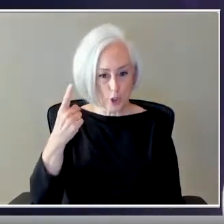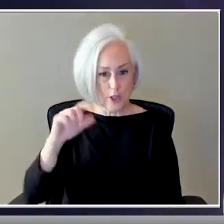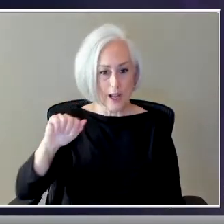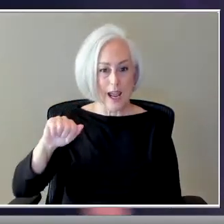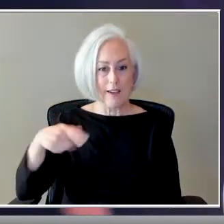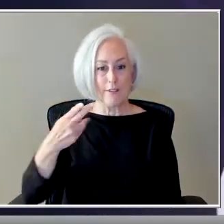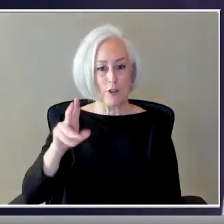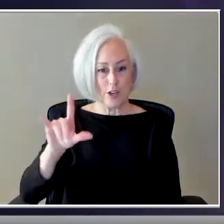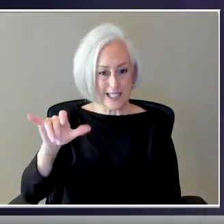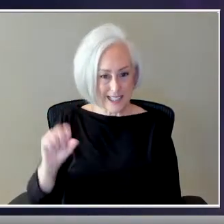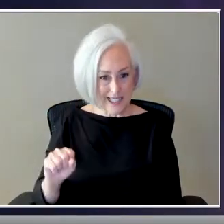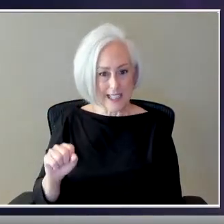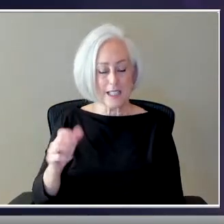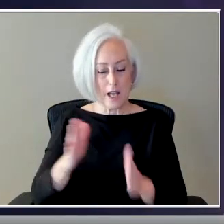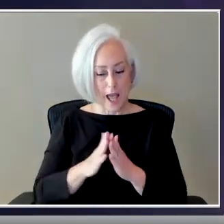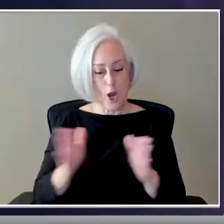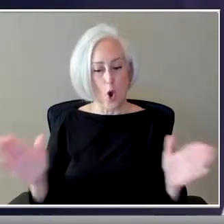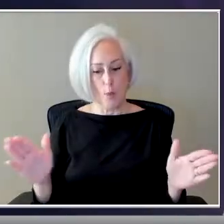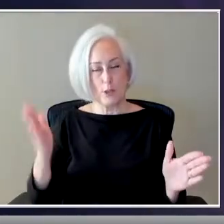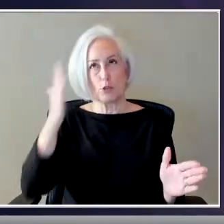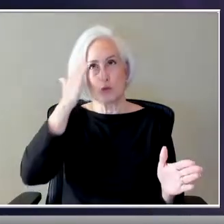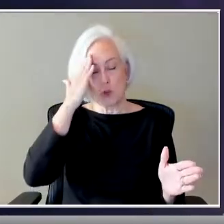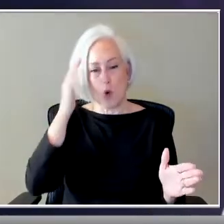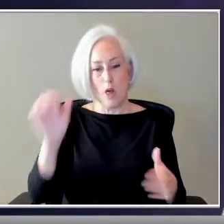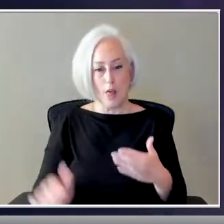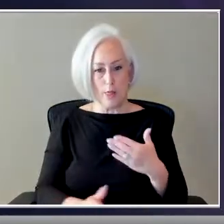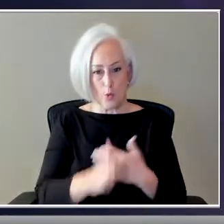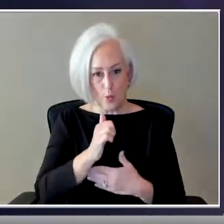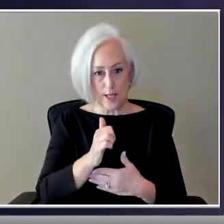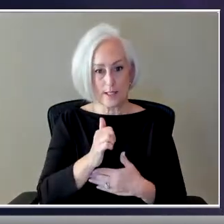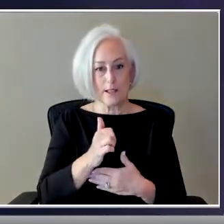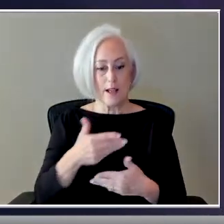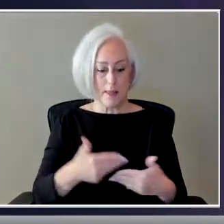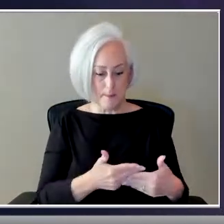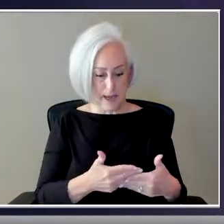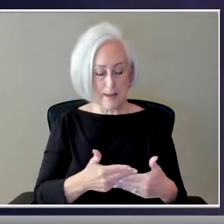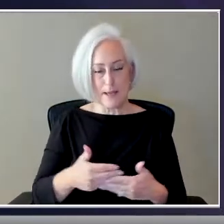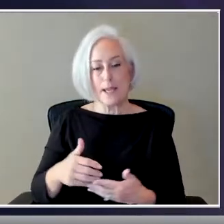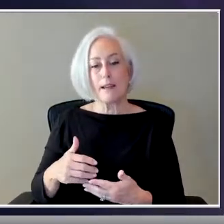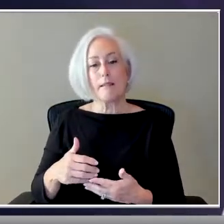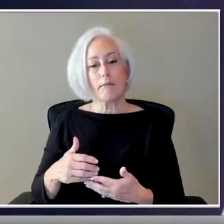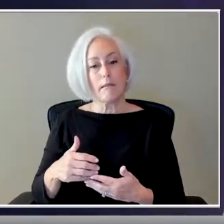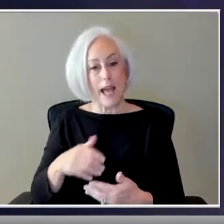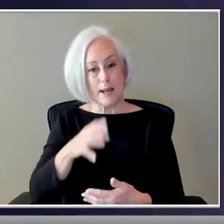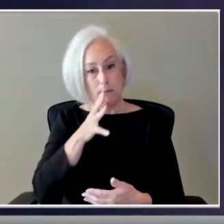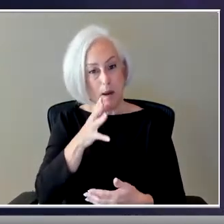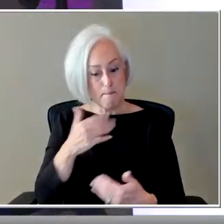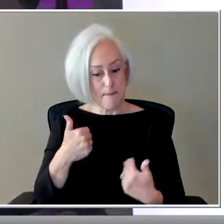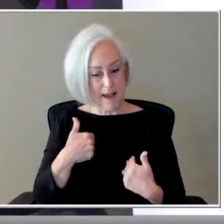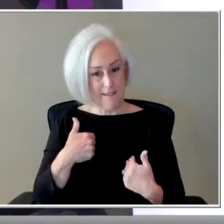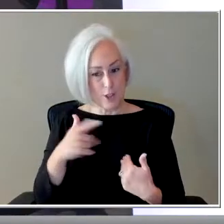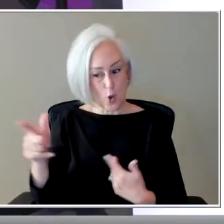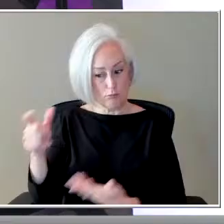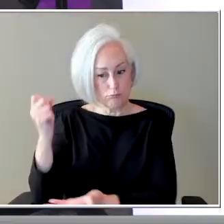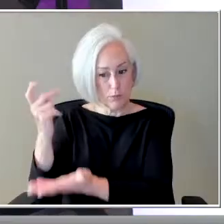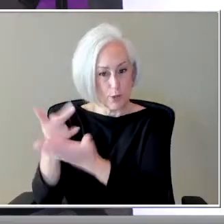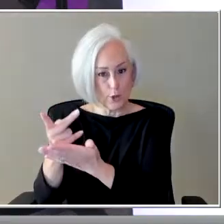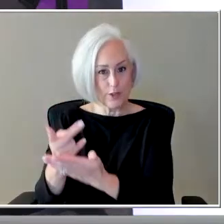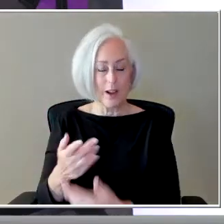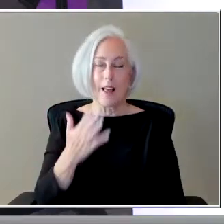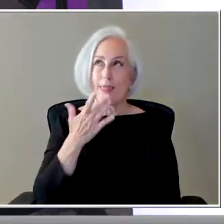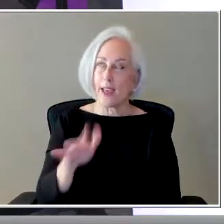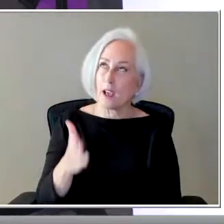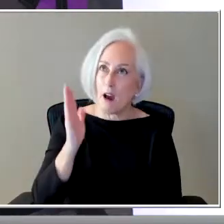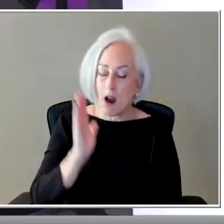understood the risk that Daniela and the baby was going through and approved it. So we were very fortunate. Thank God. Thank God is right. We've